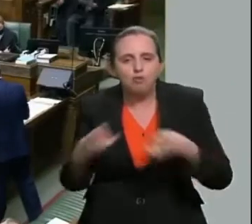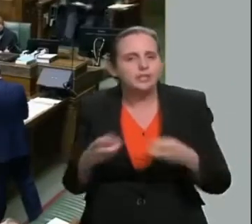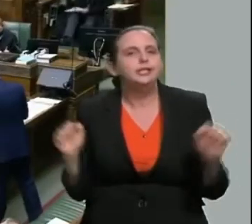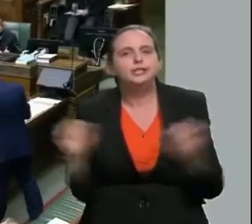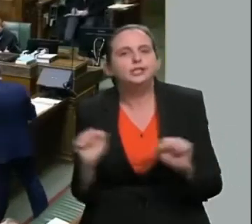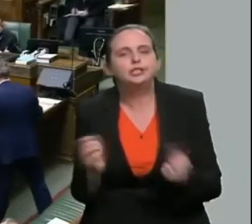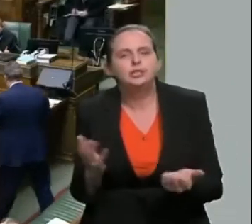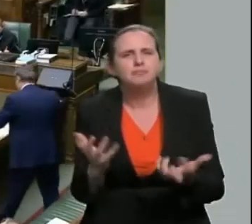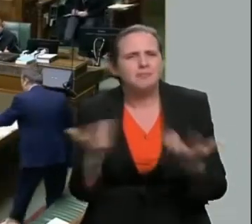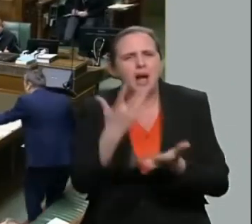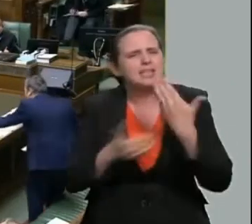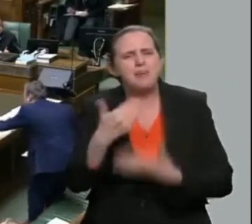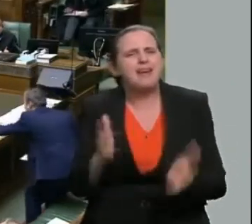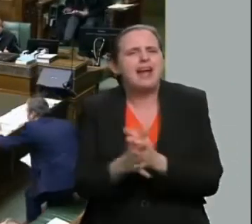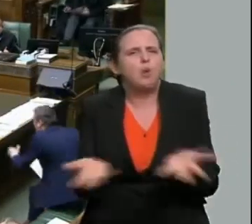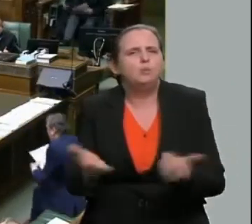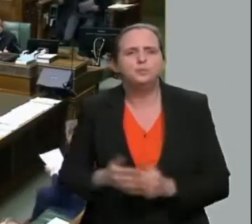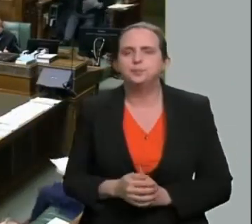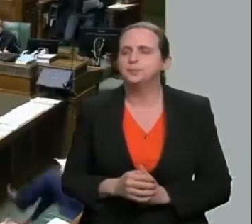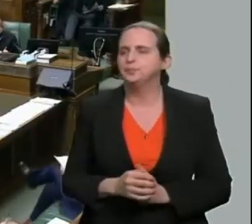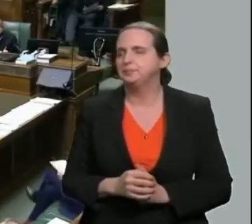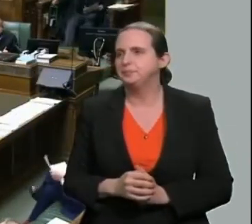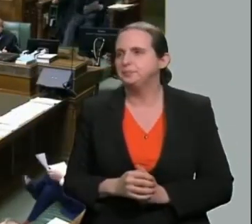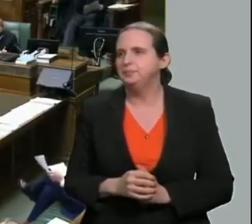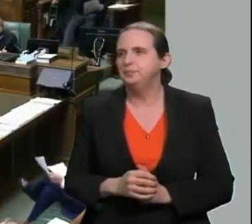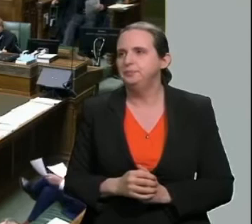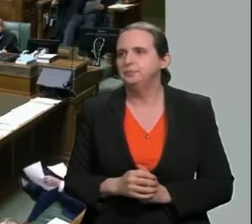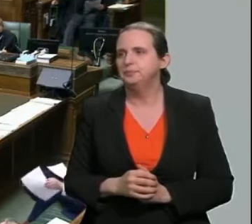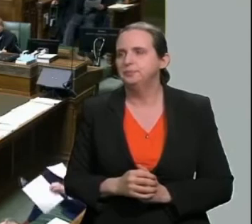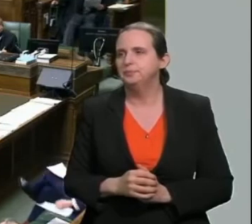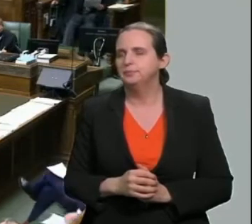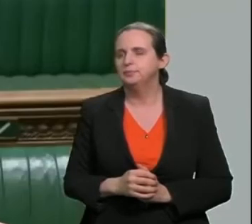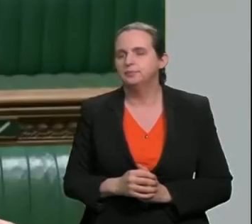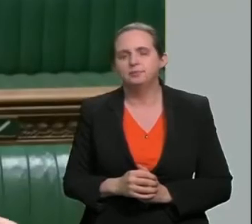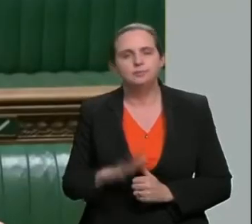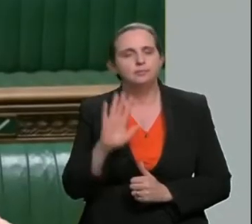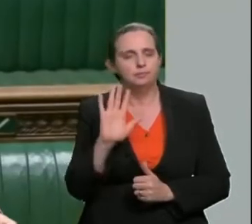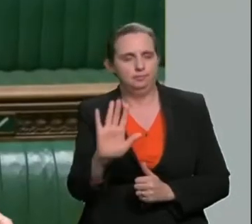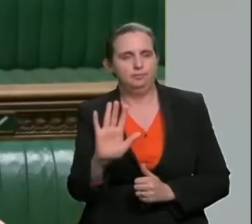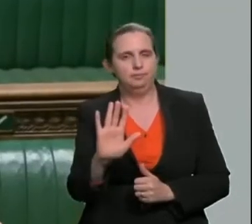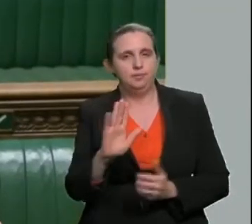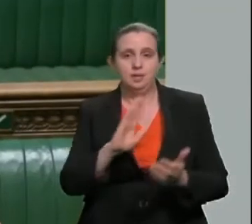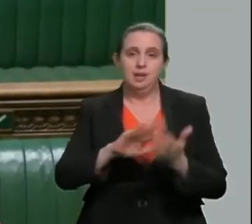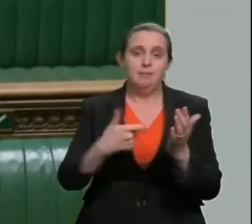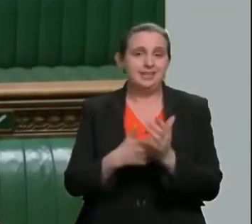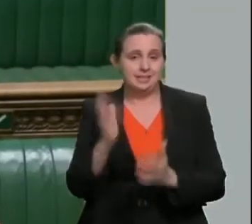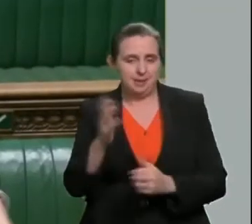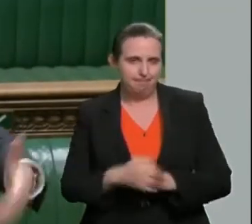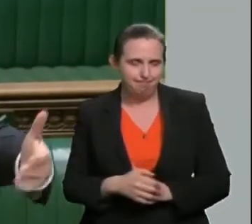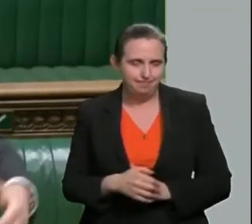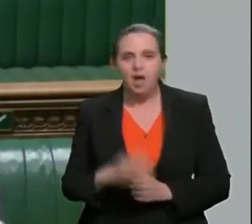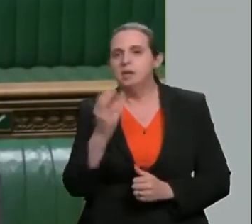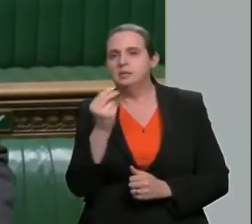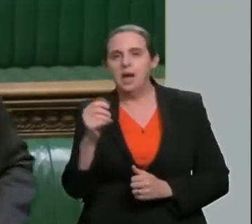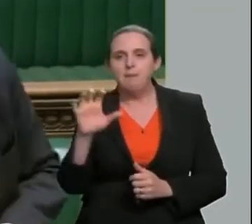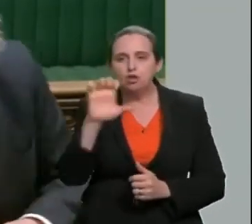Mr. Speaker, there are some countries in Europe that do not even have a hotel quarantine